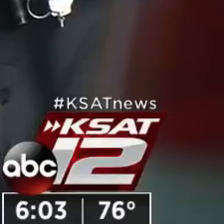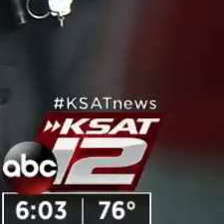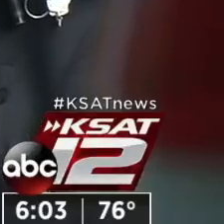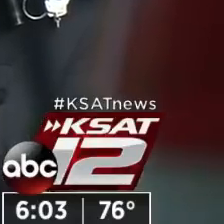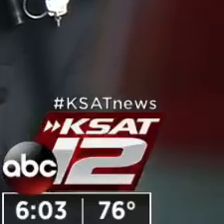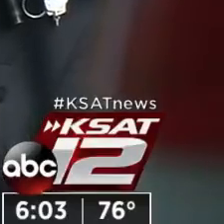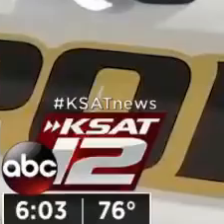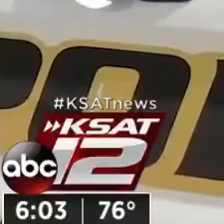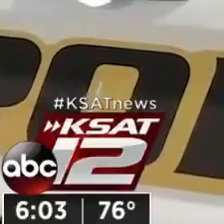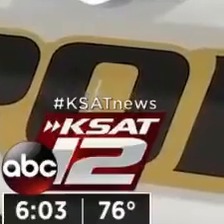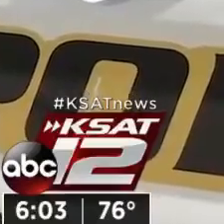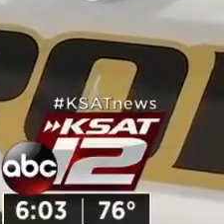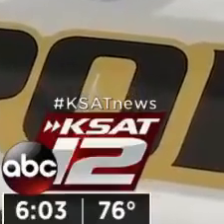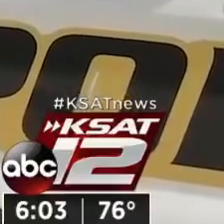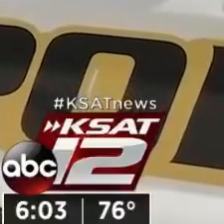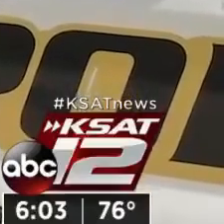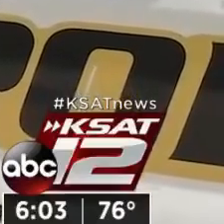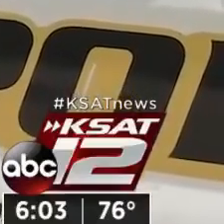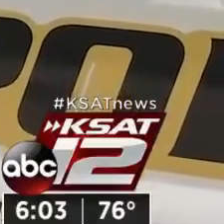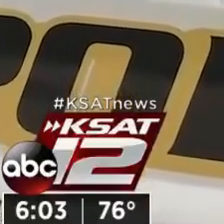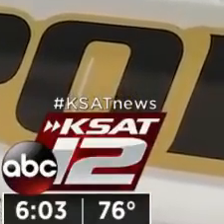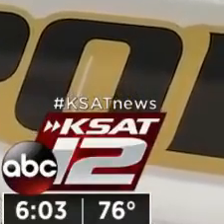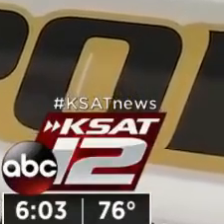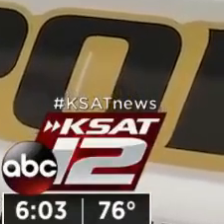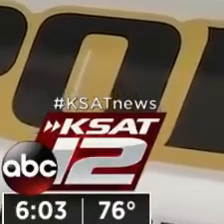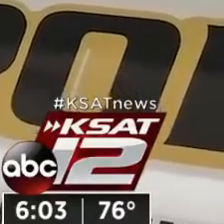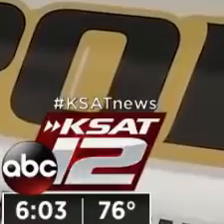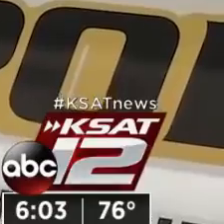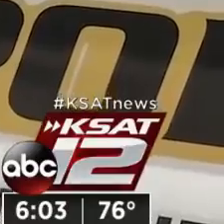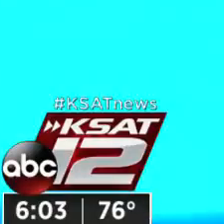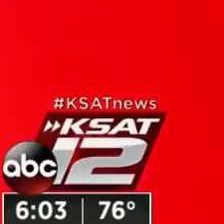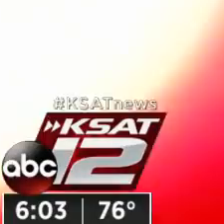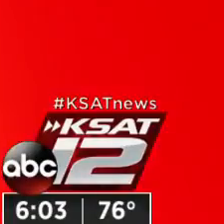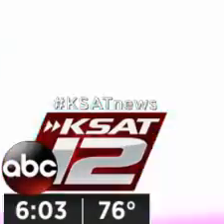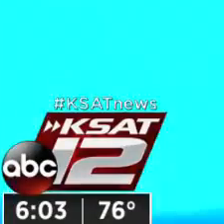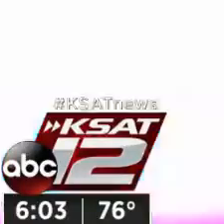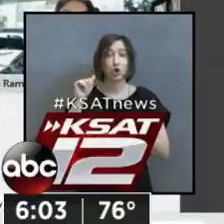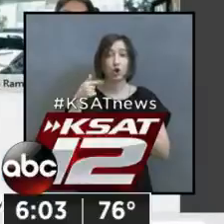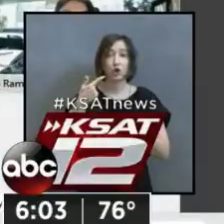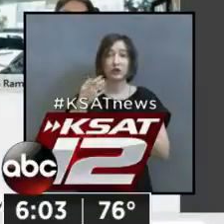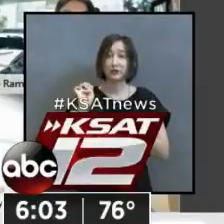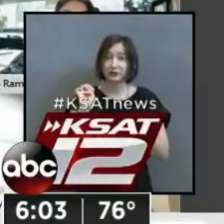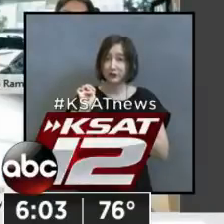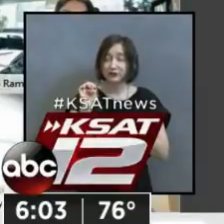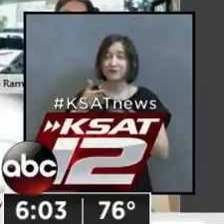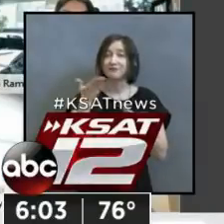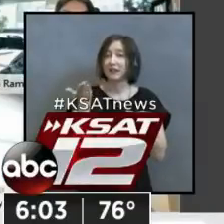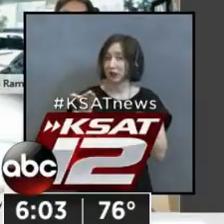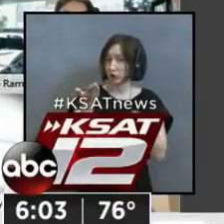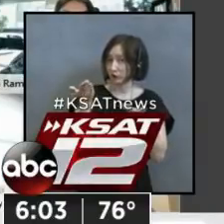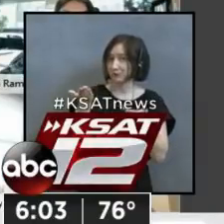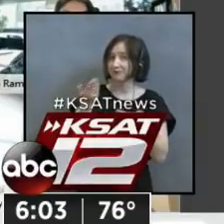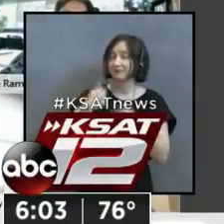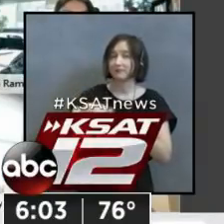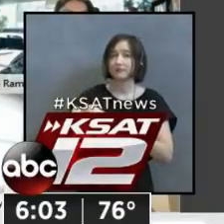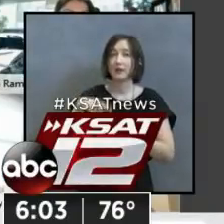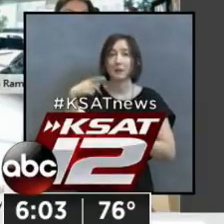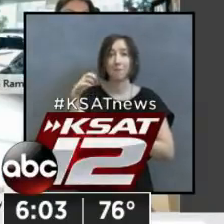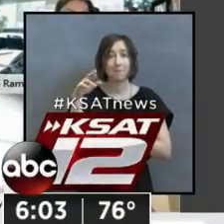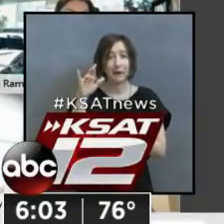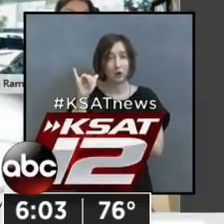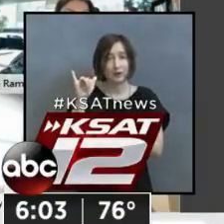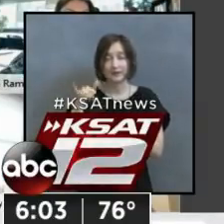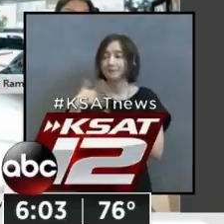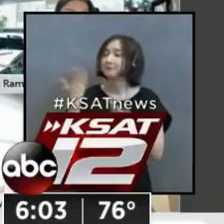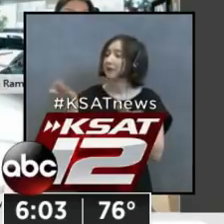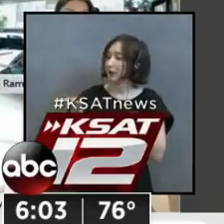union contract, and the rest of it includes things like the 911 call center and facility maintenance. None of the council members today moved to make any large cuts